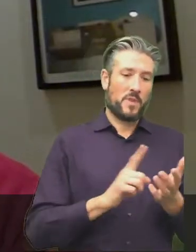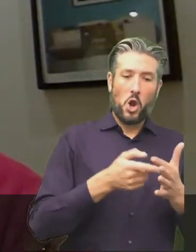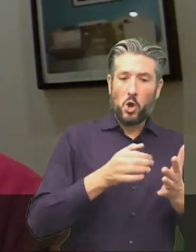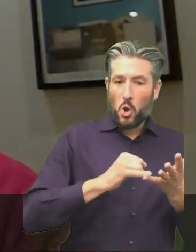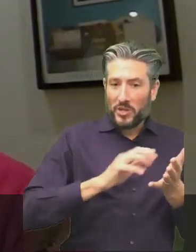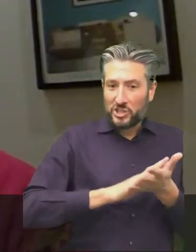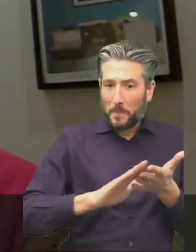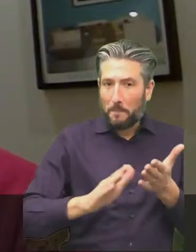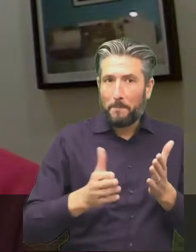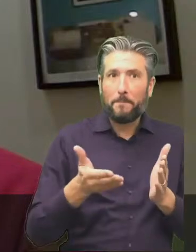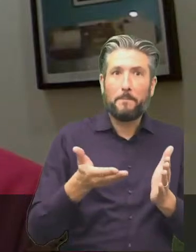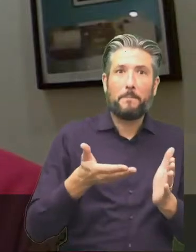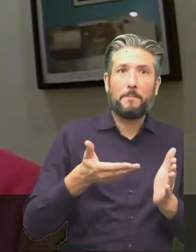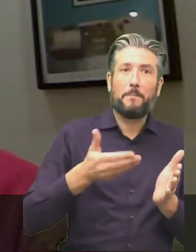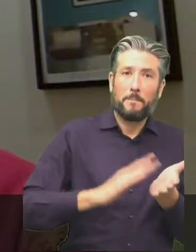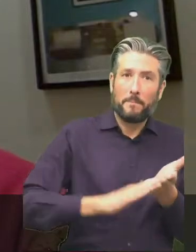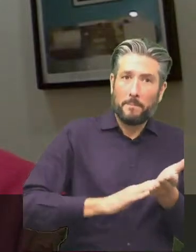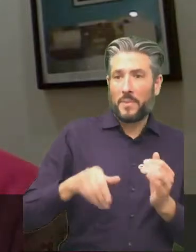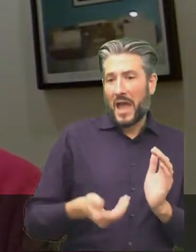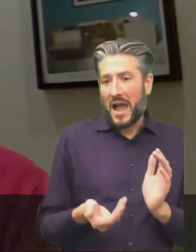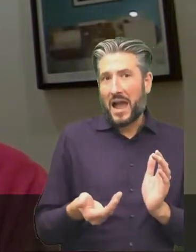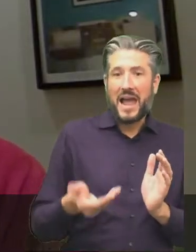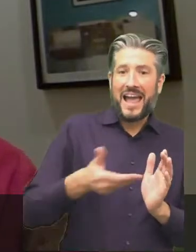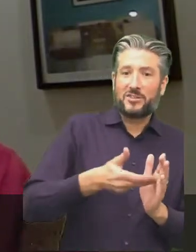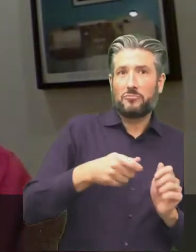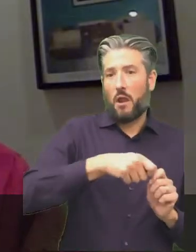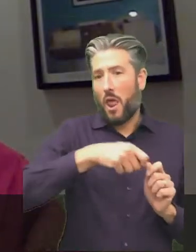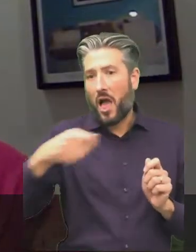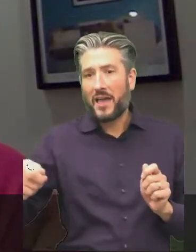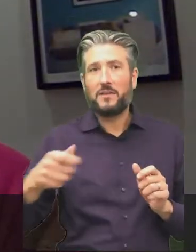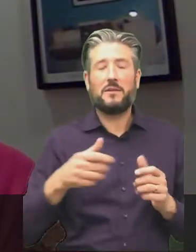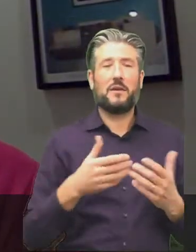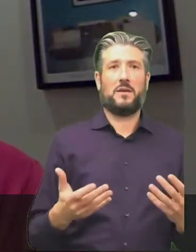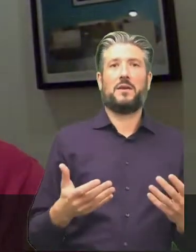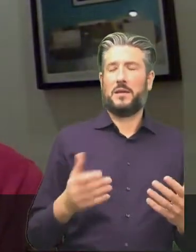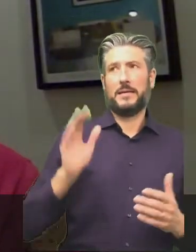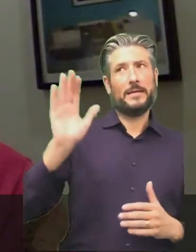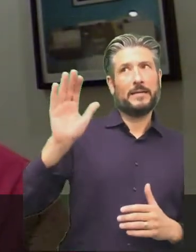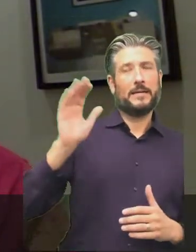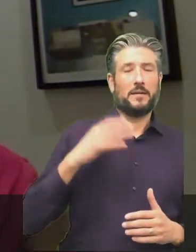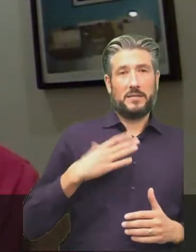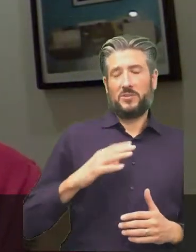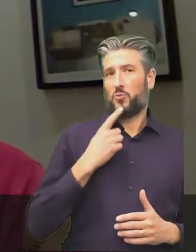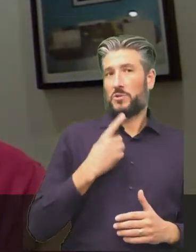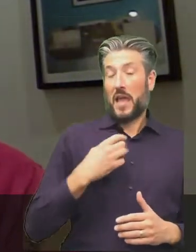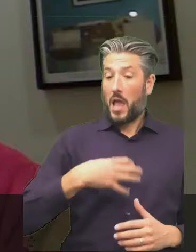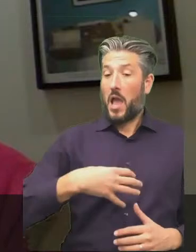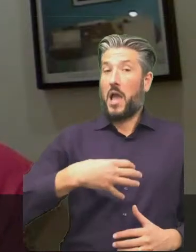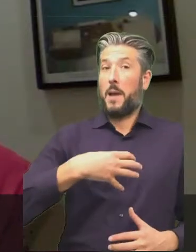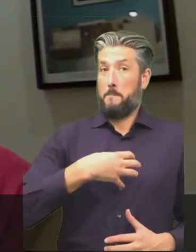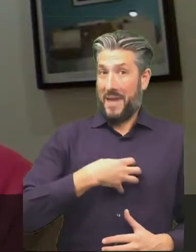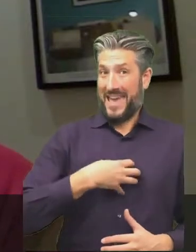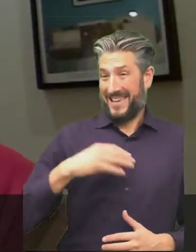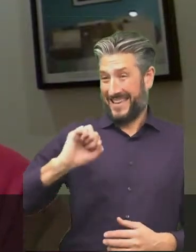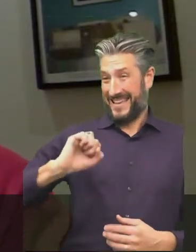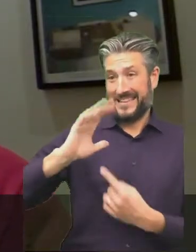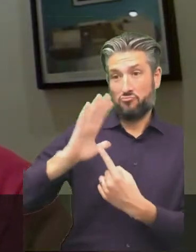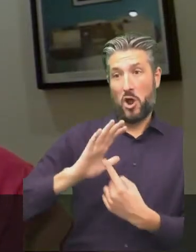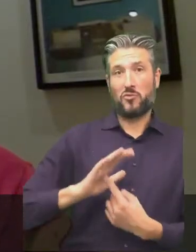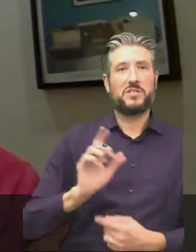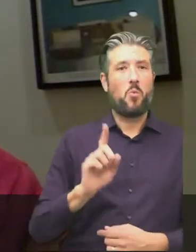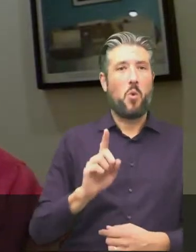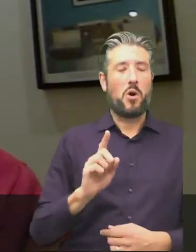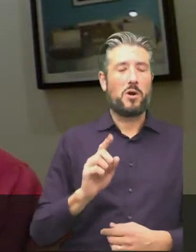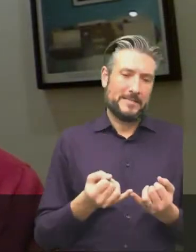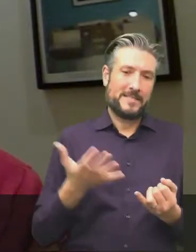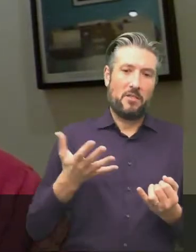one criticism of the current mayor is that one of his priorities is to build the Silvertown Tunnel, a project that's going to cost up to £2